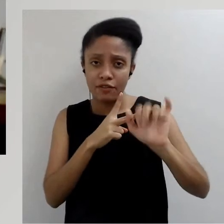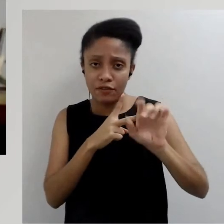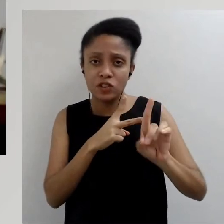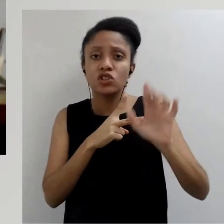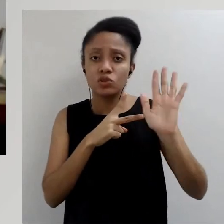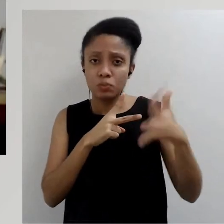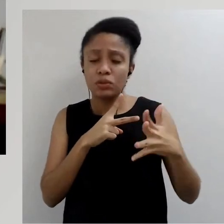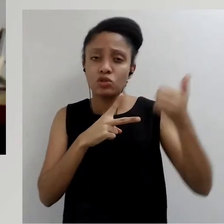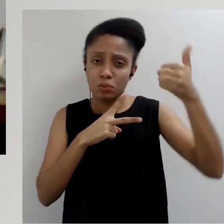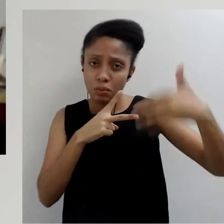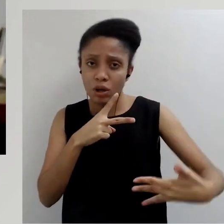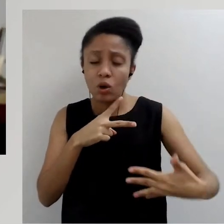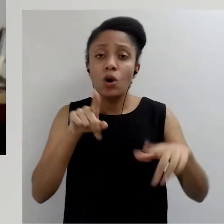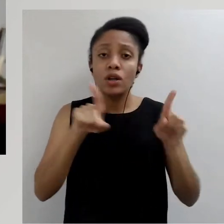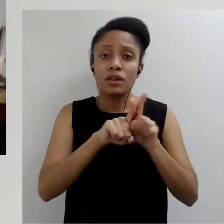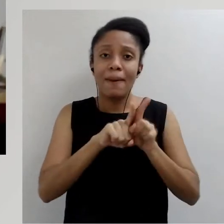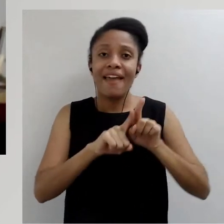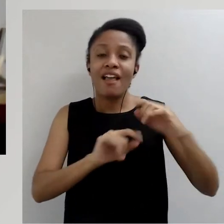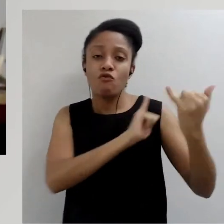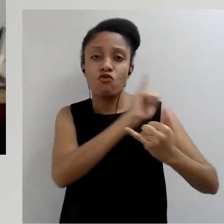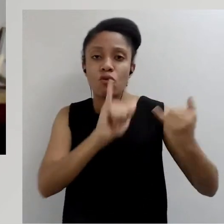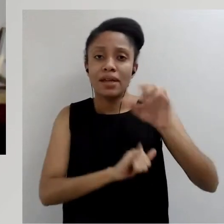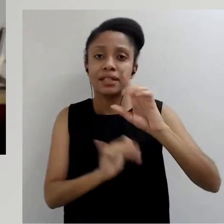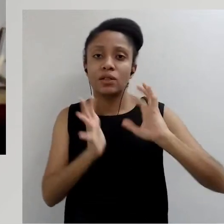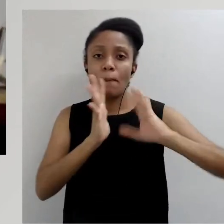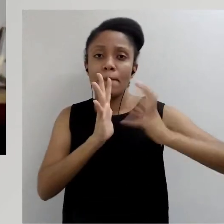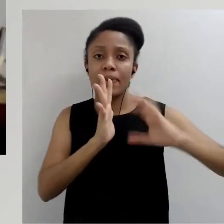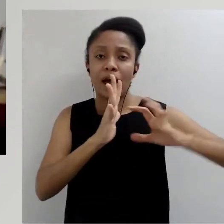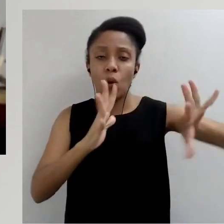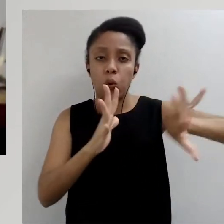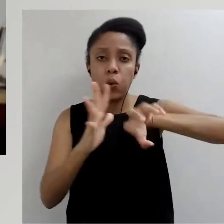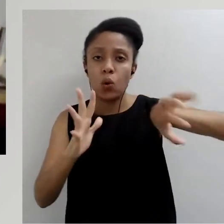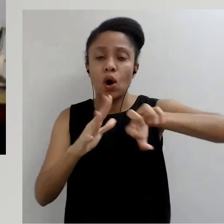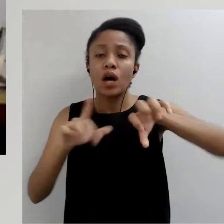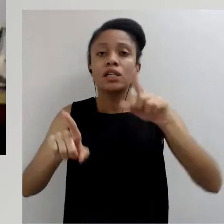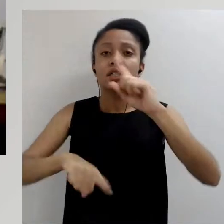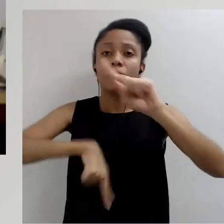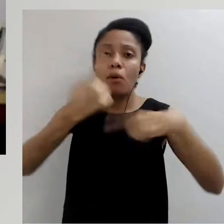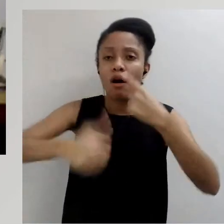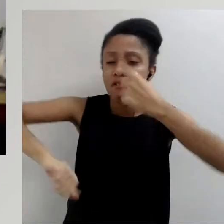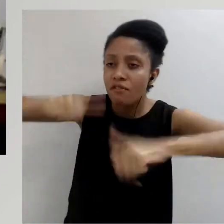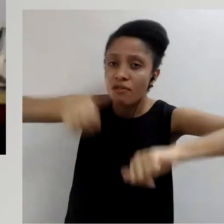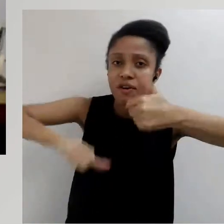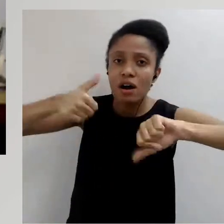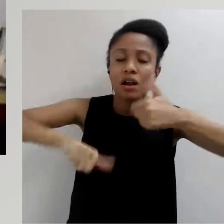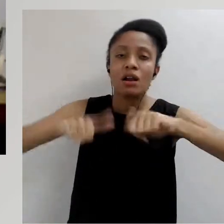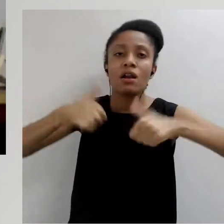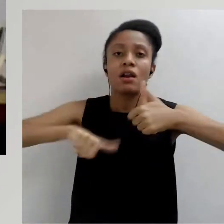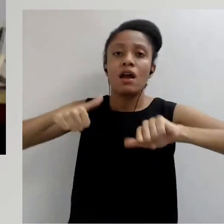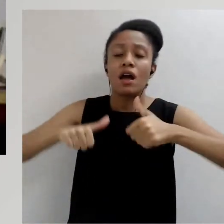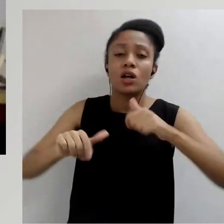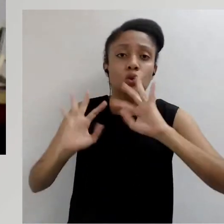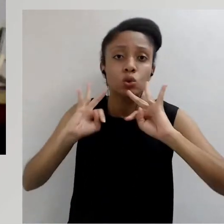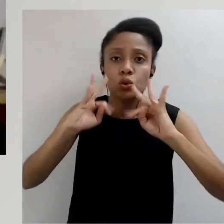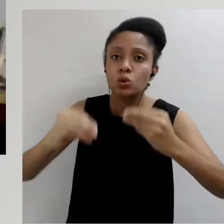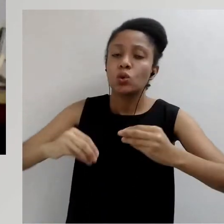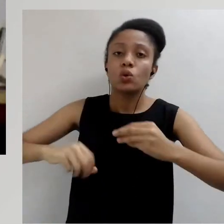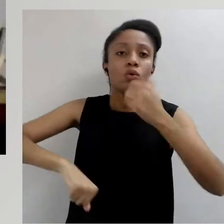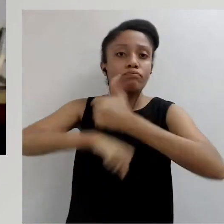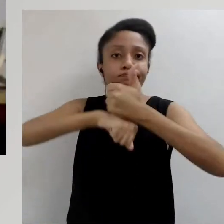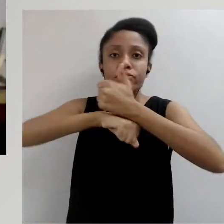they all report data for us to assess the production and the